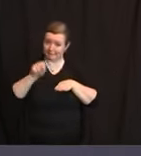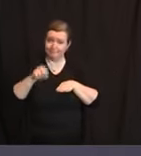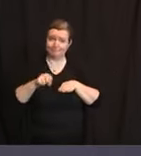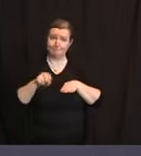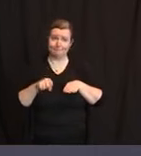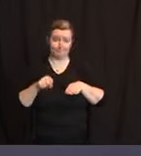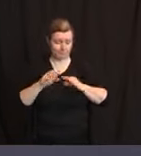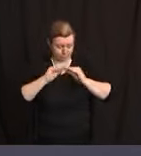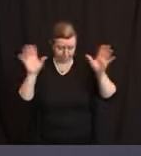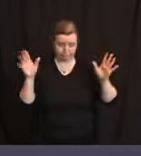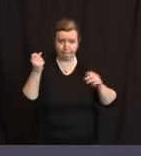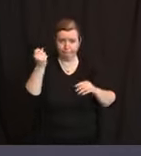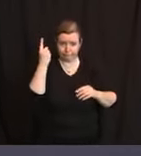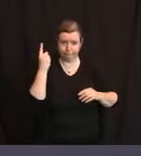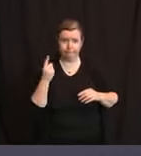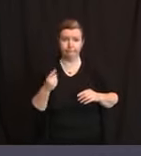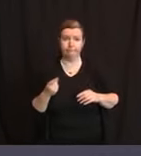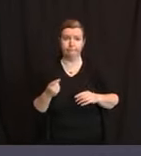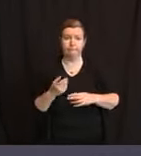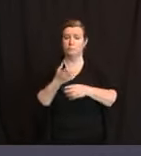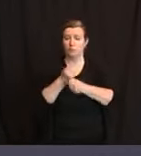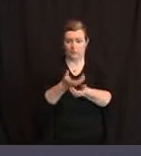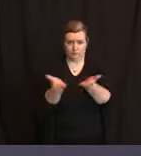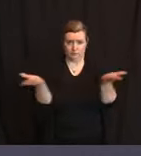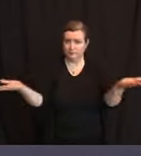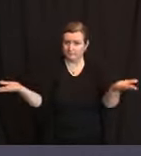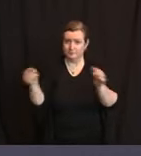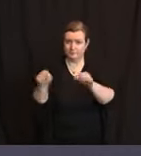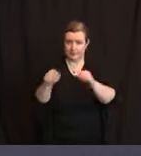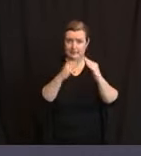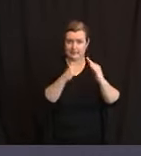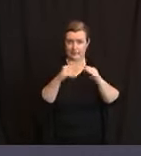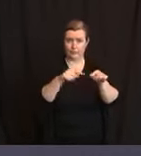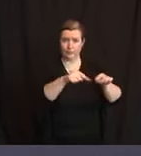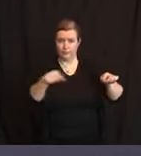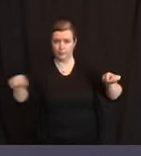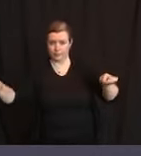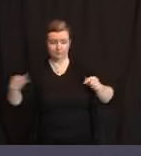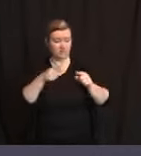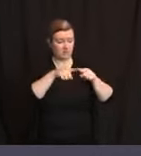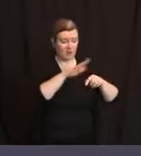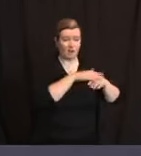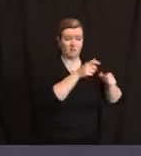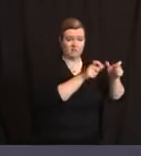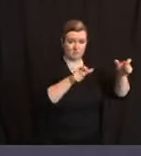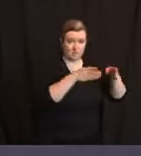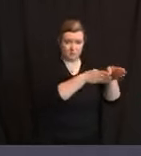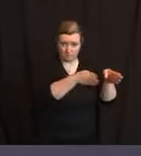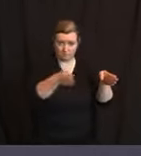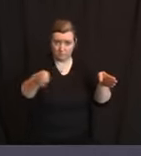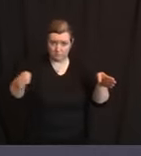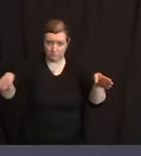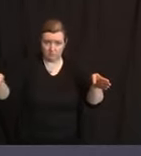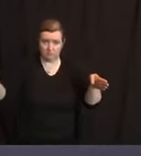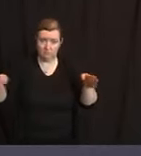to rely, as we have done from day one, we've got to rely on all of us to get this as right as we